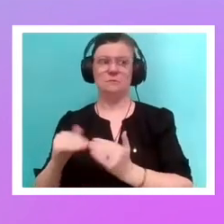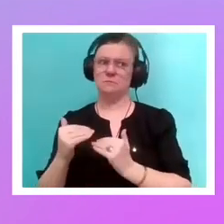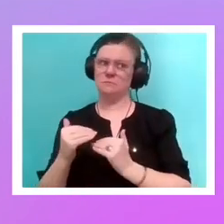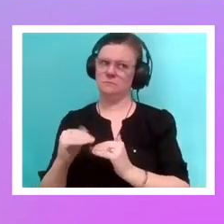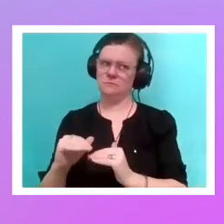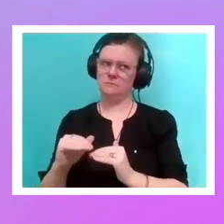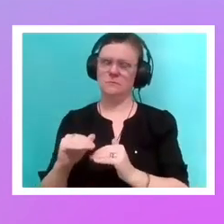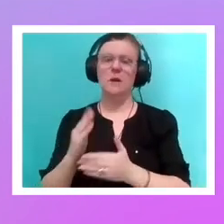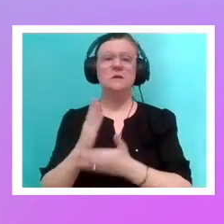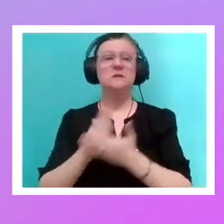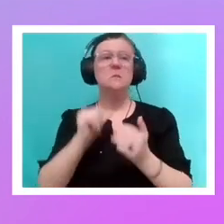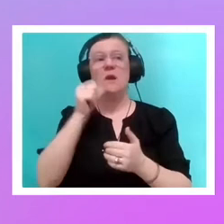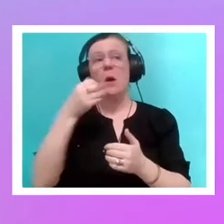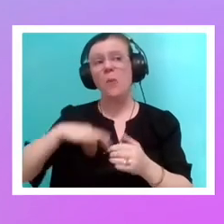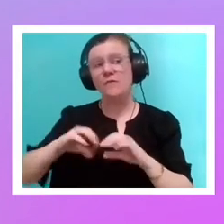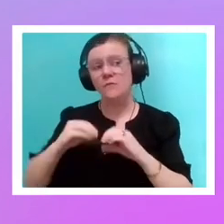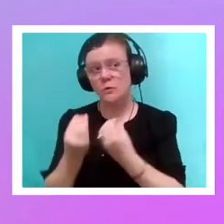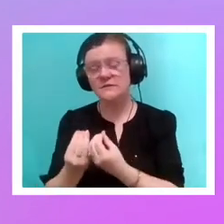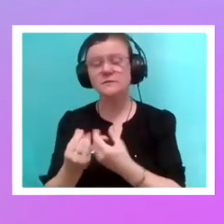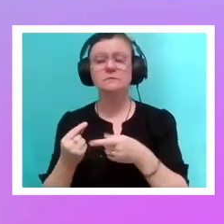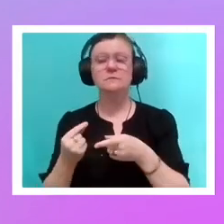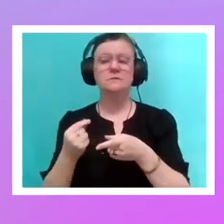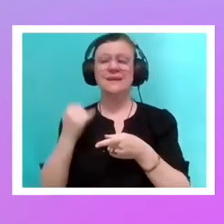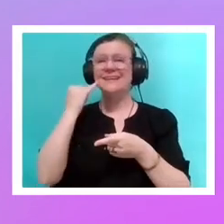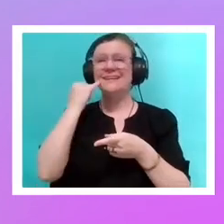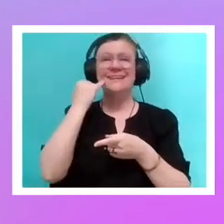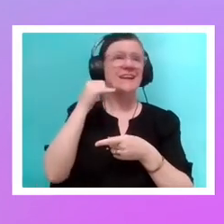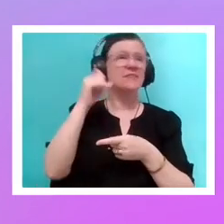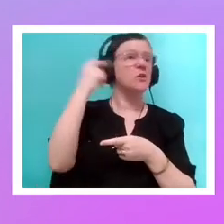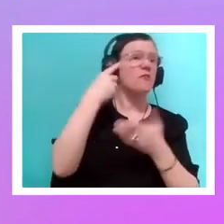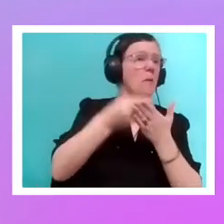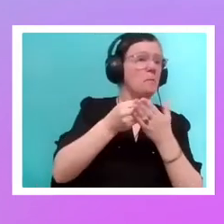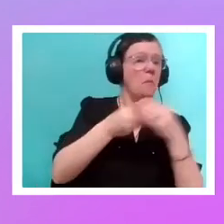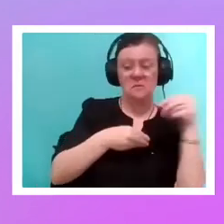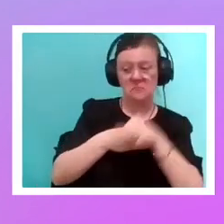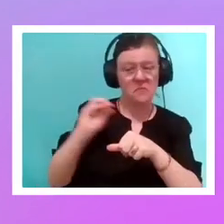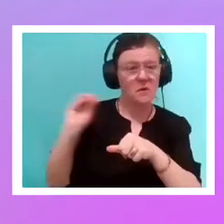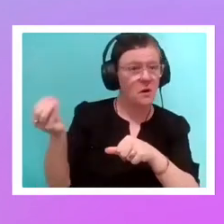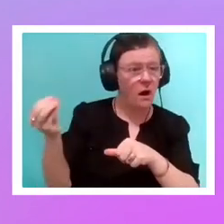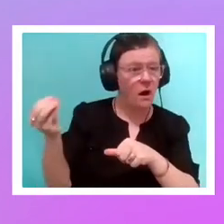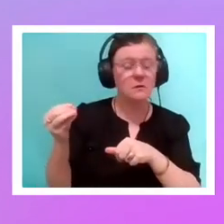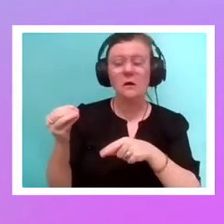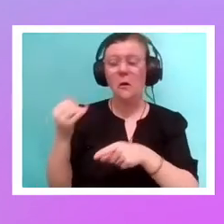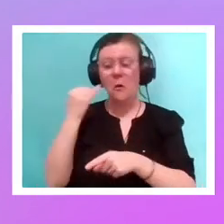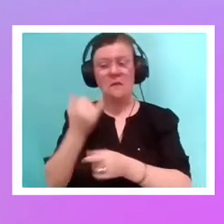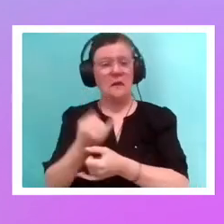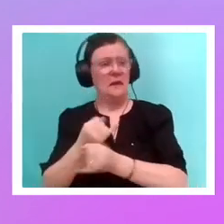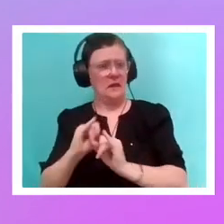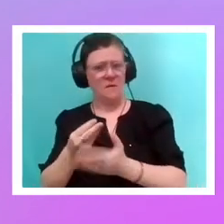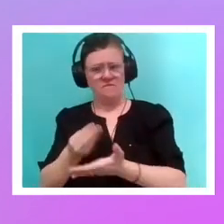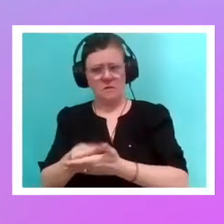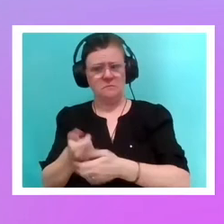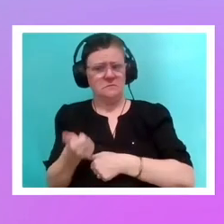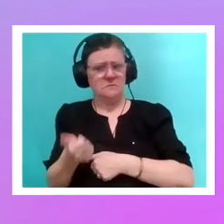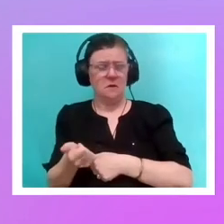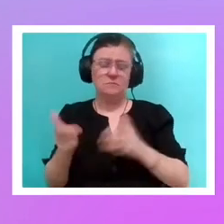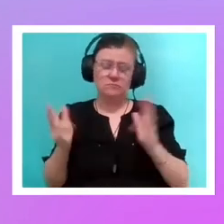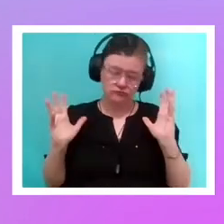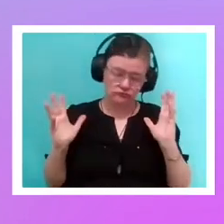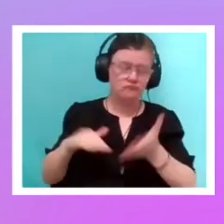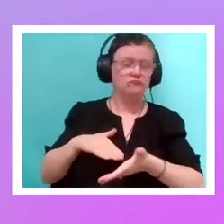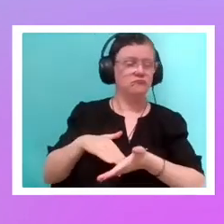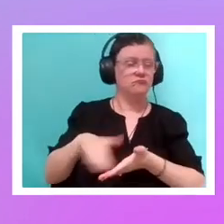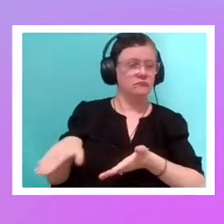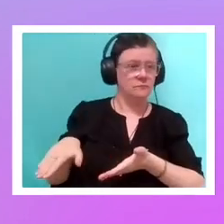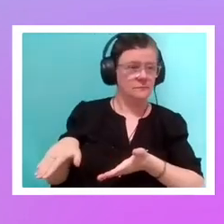some charities, for example. If they aren't publicly funded, or they are mostly financed, or they aren't mostly financed by public funding, or